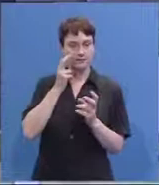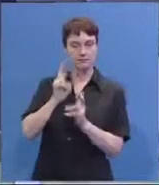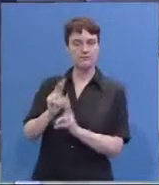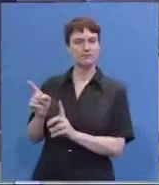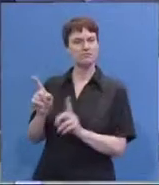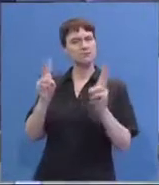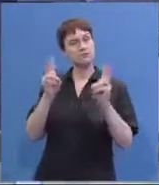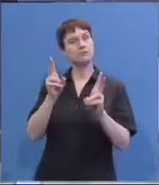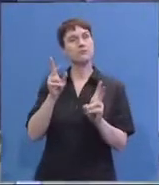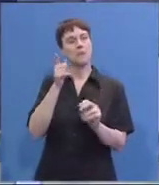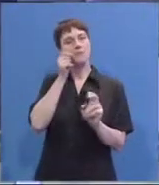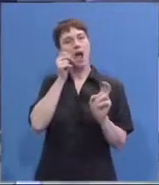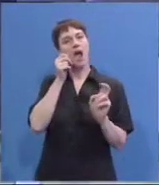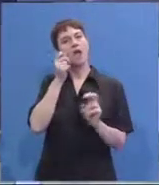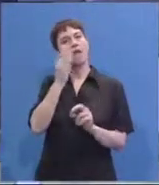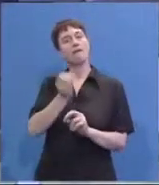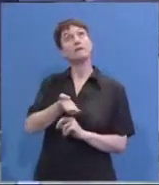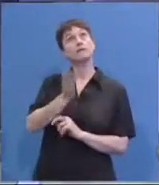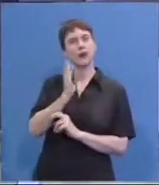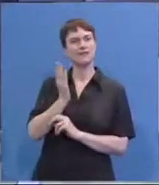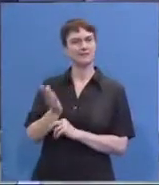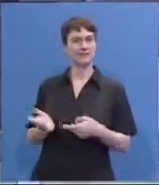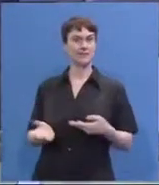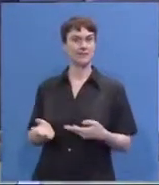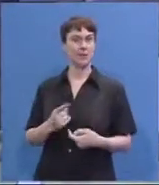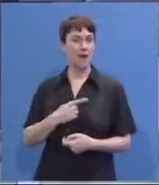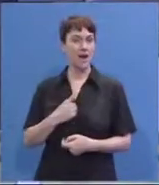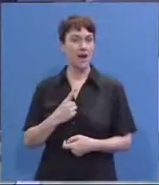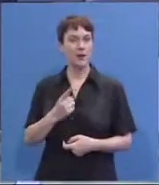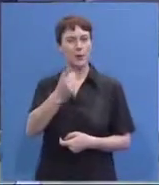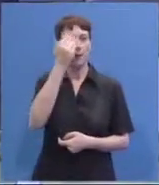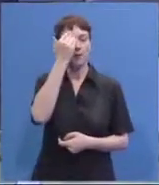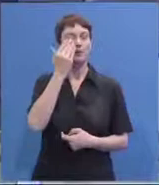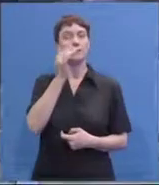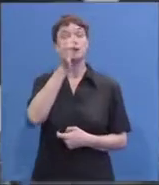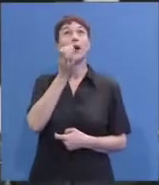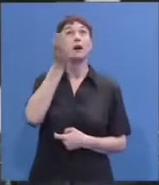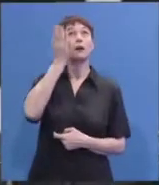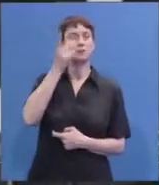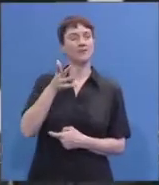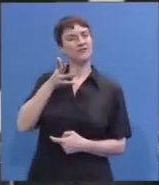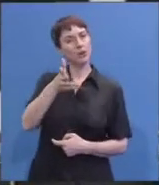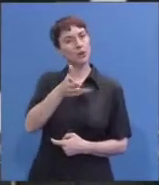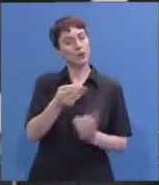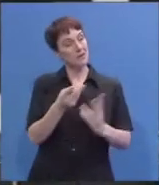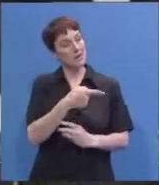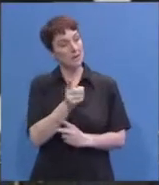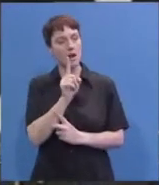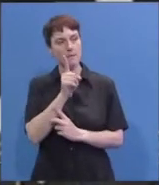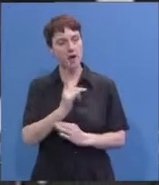God, because the things that God would want people to